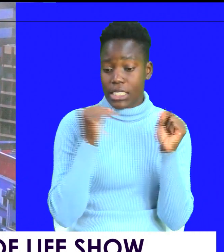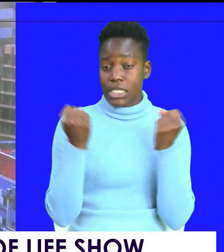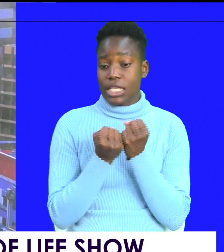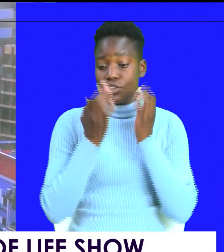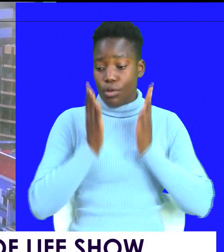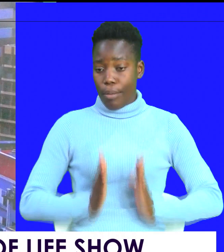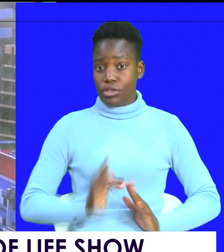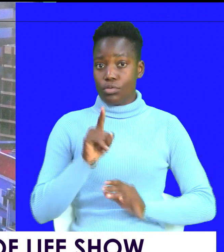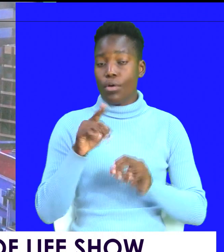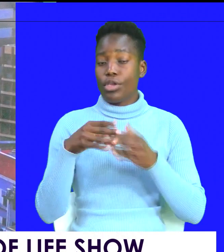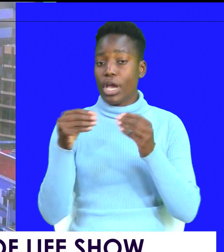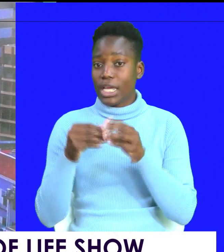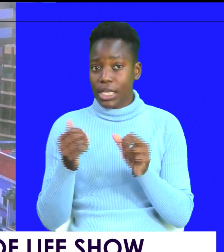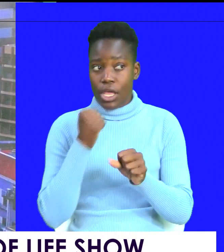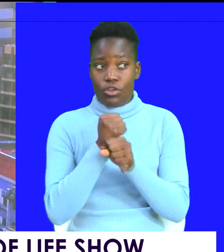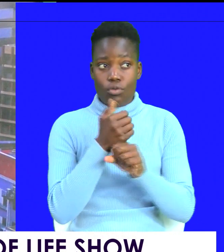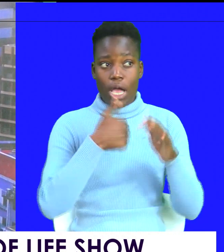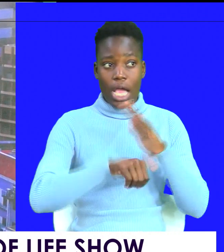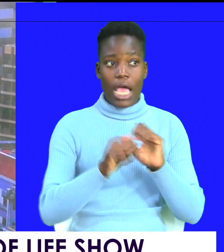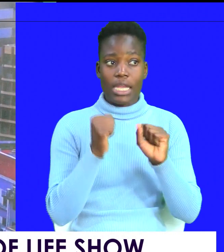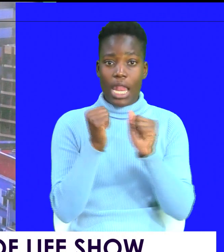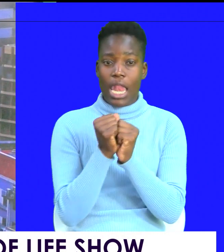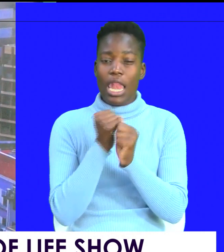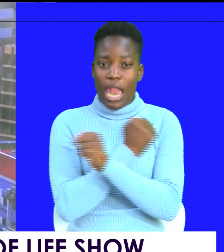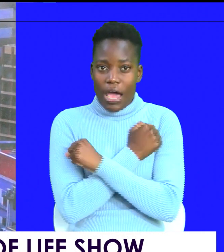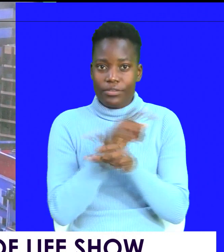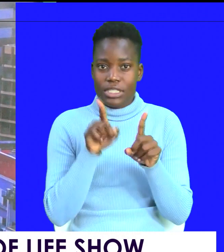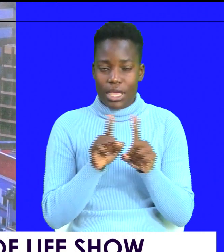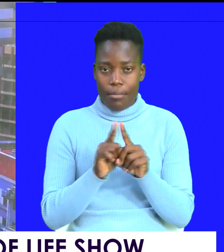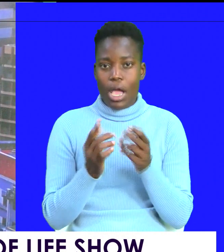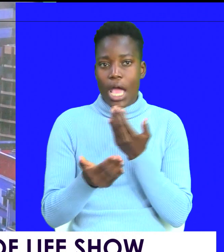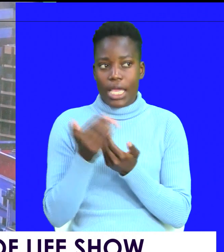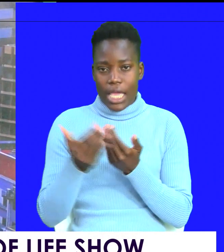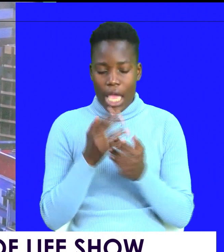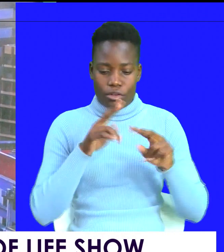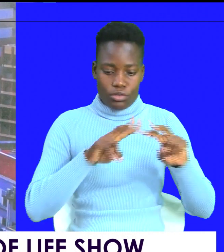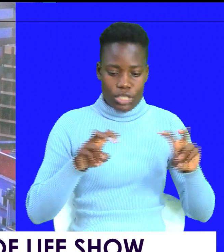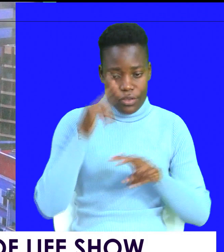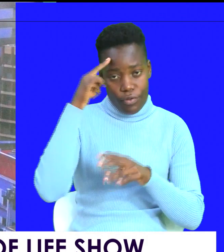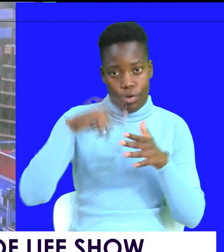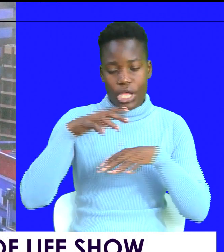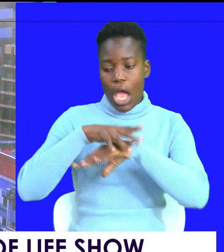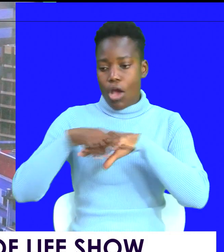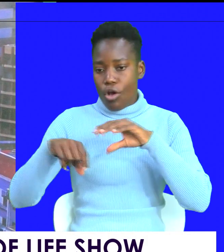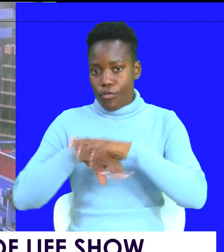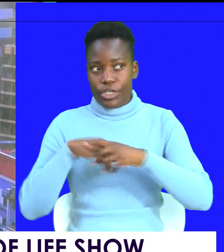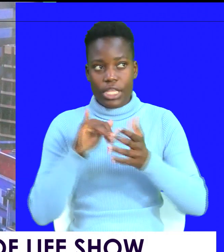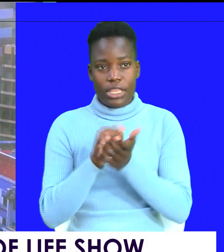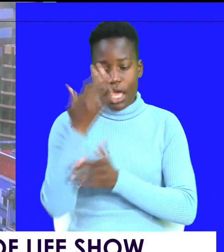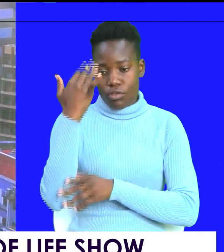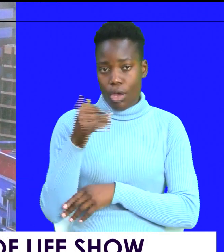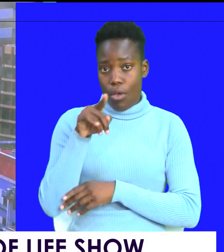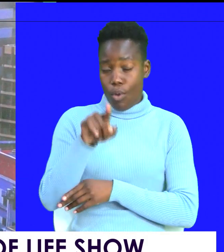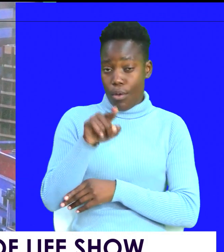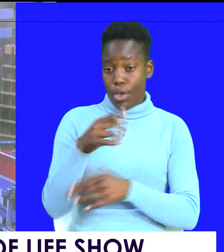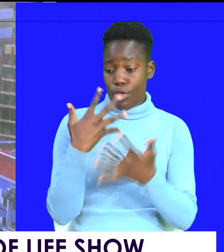You are fashioned to operate under love and care. Humanity is operate to look for comfort. That is why when you are in